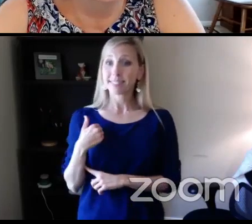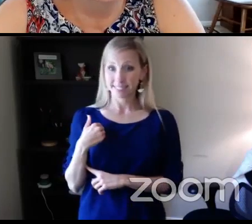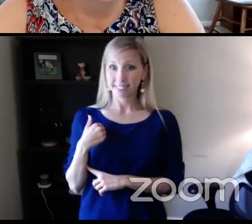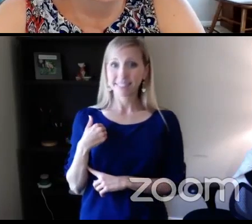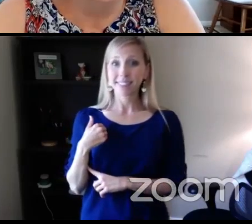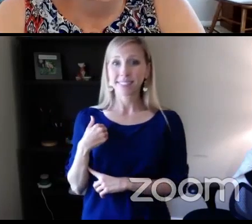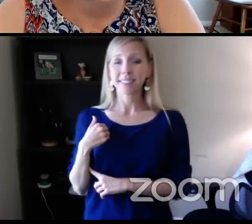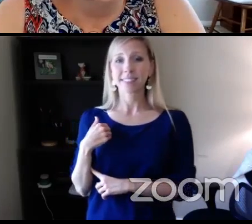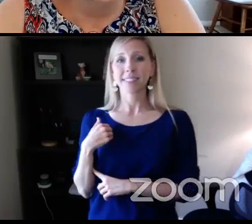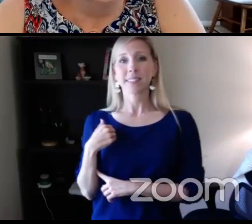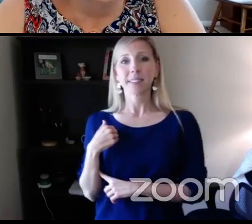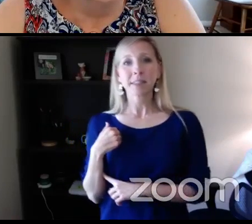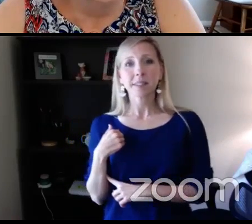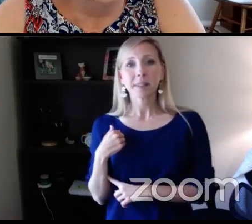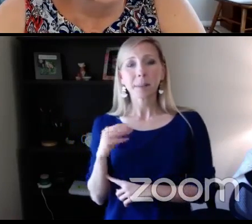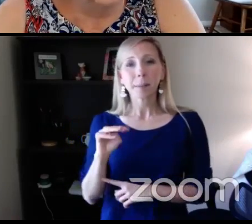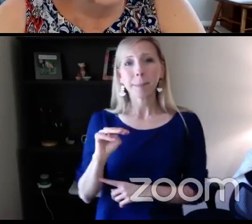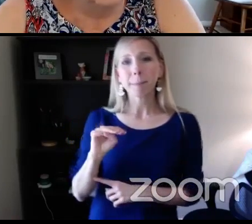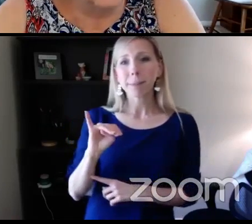Millicent